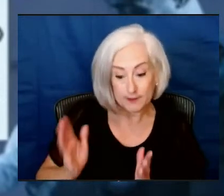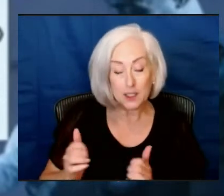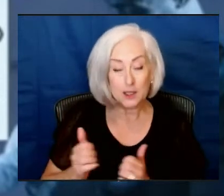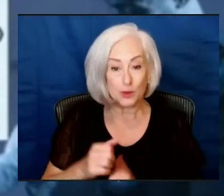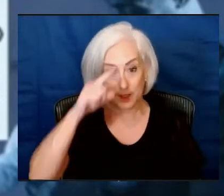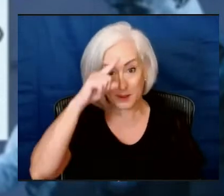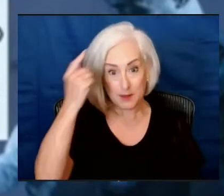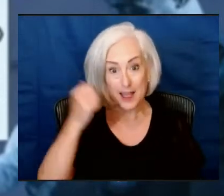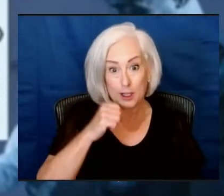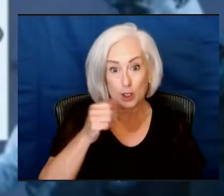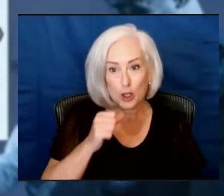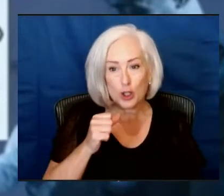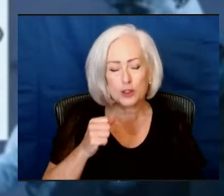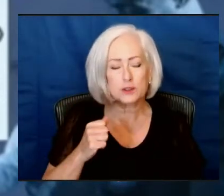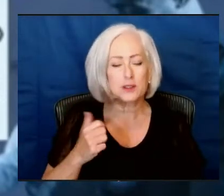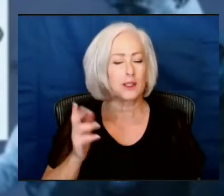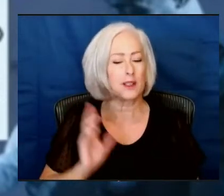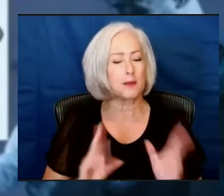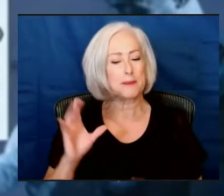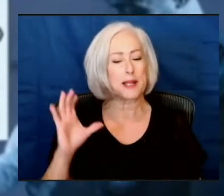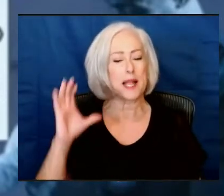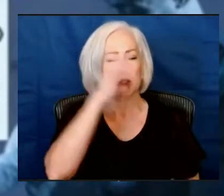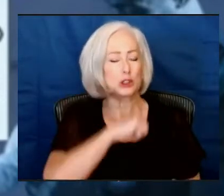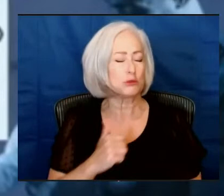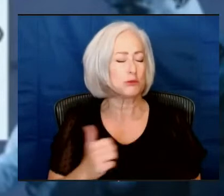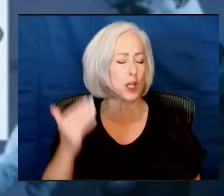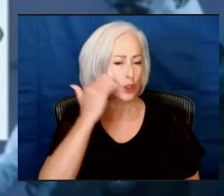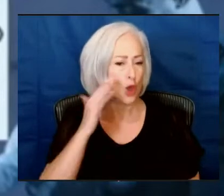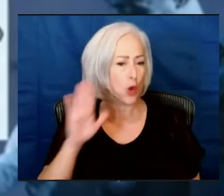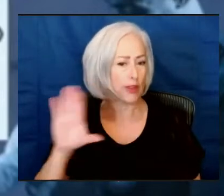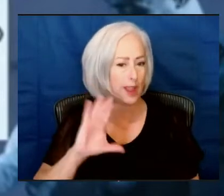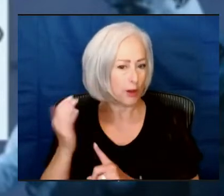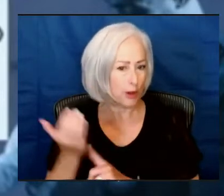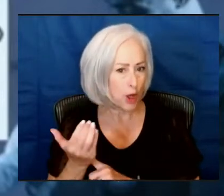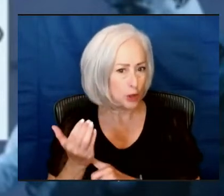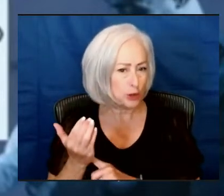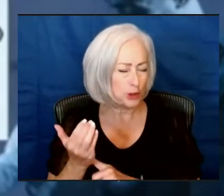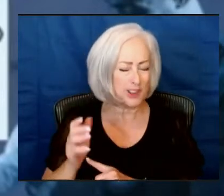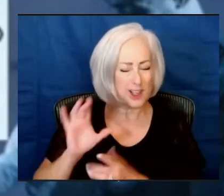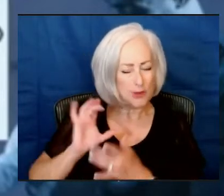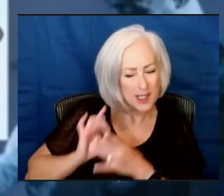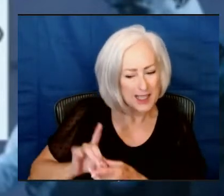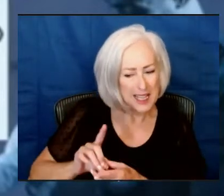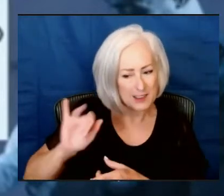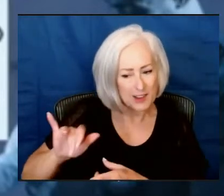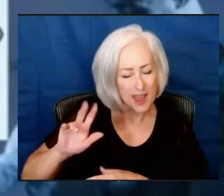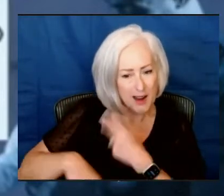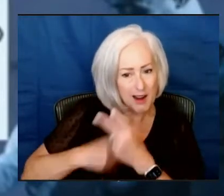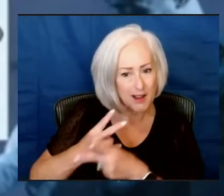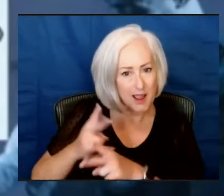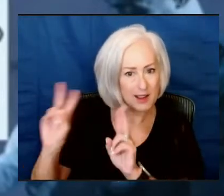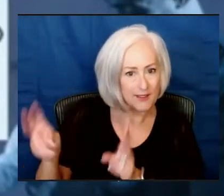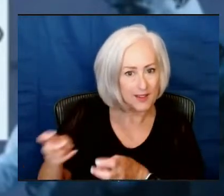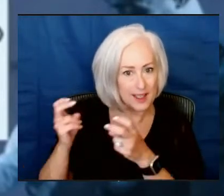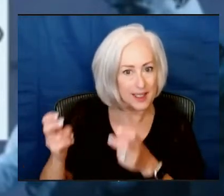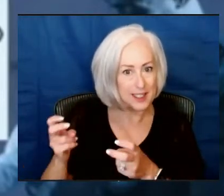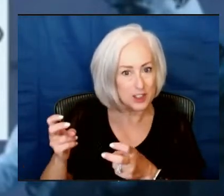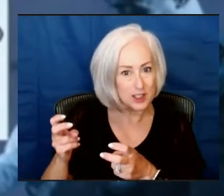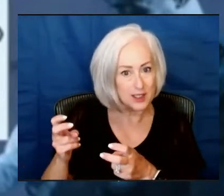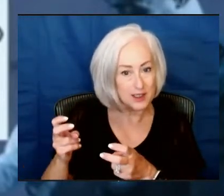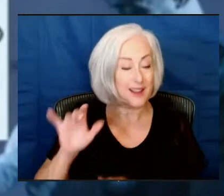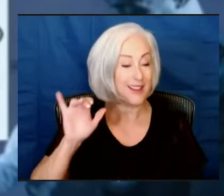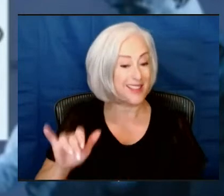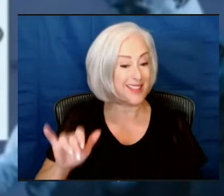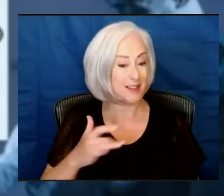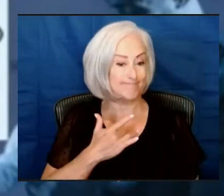their culture or that they're related to certain issues. And so those assumptions are made, which are truly implicit biases.